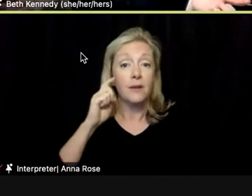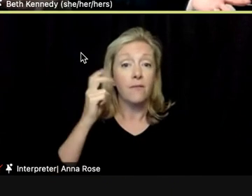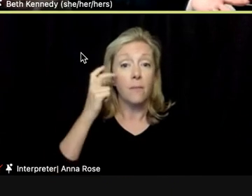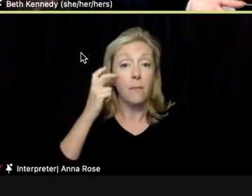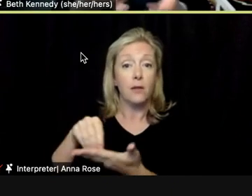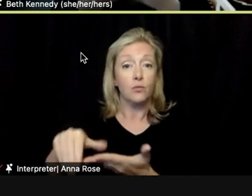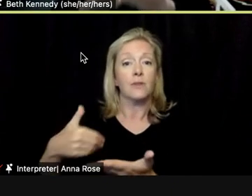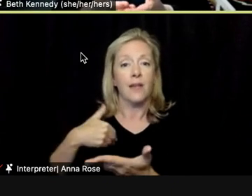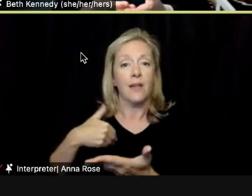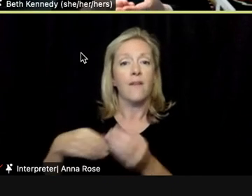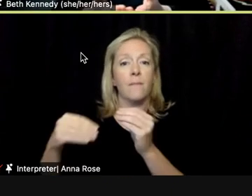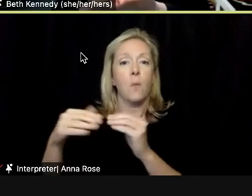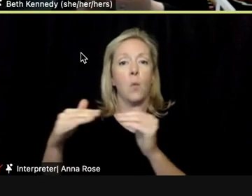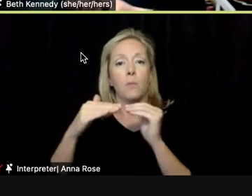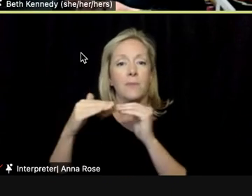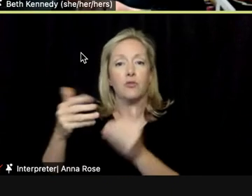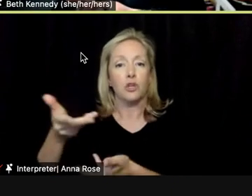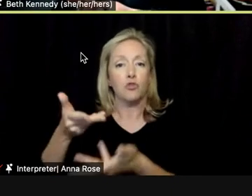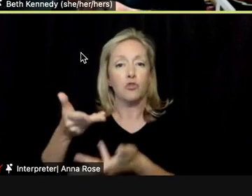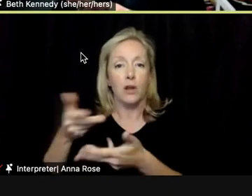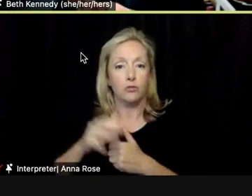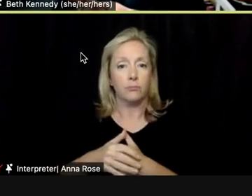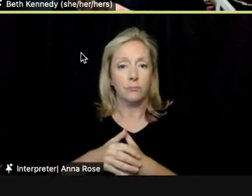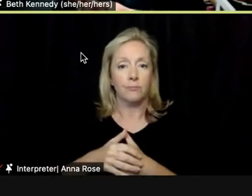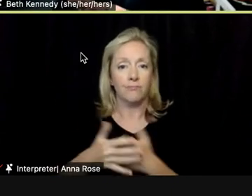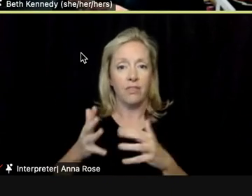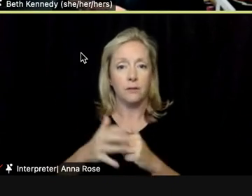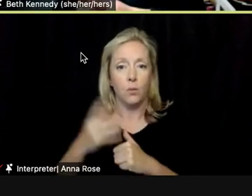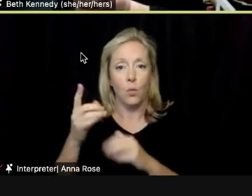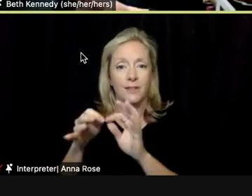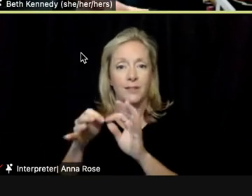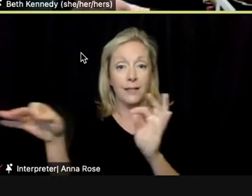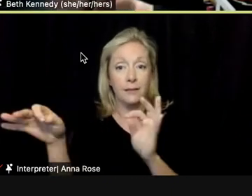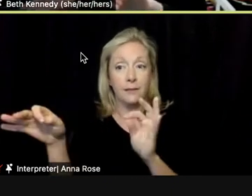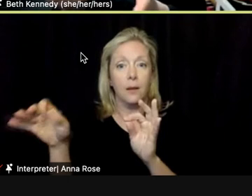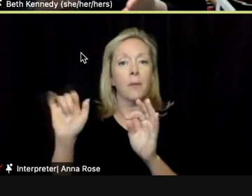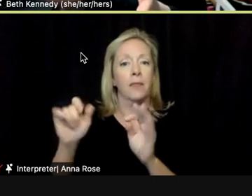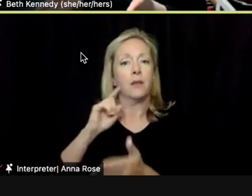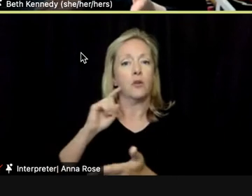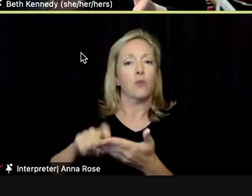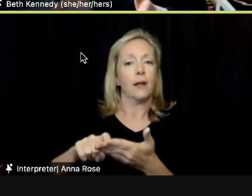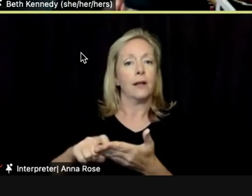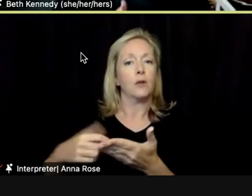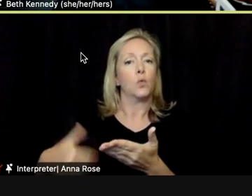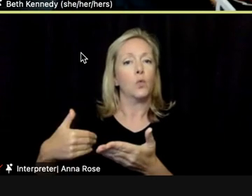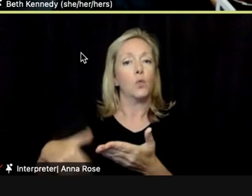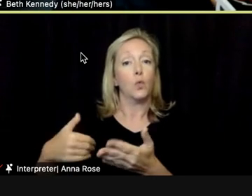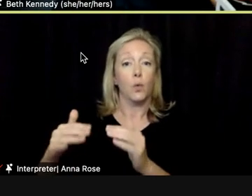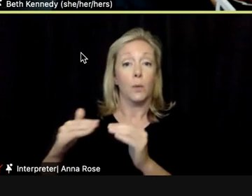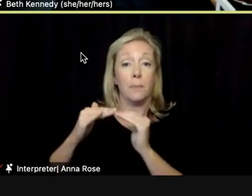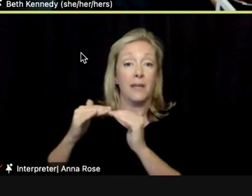it says, but it acknowledges that an intervener has an important role in the peer interaction piece.